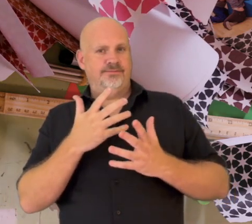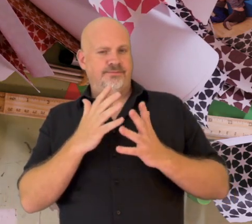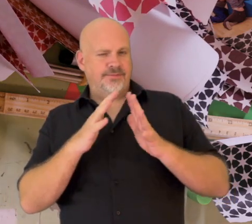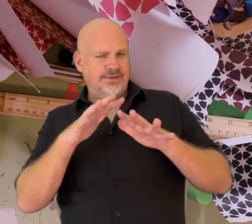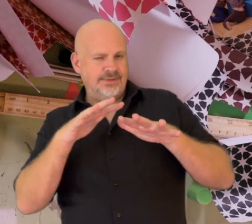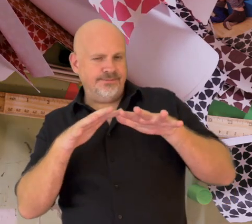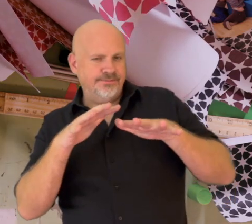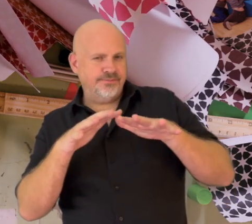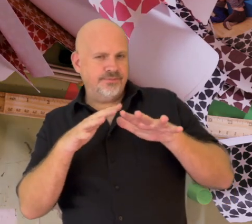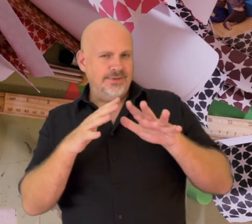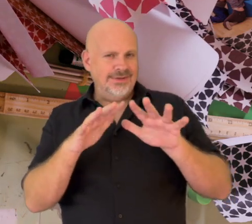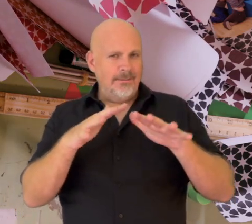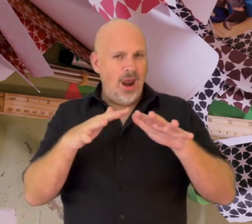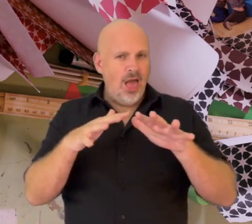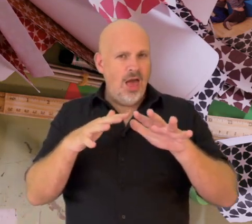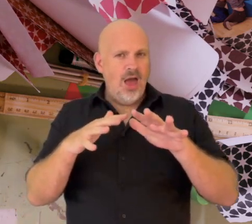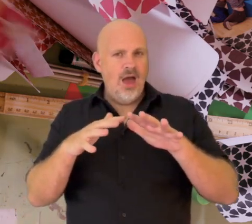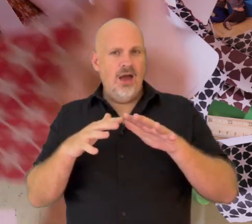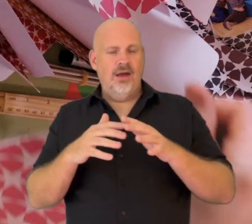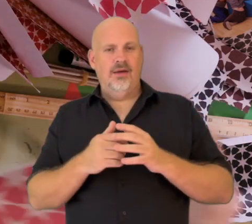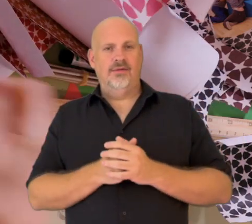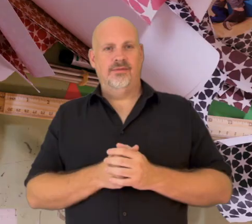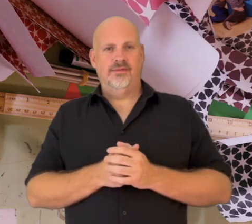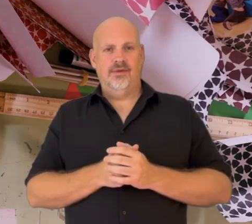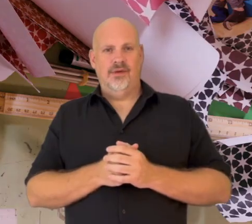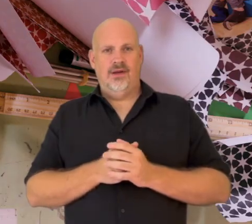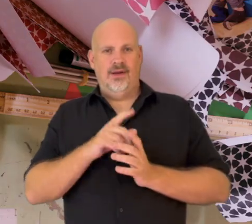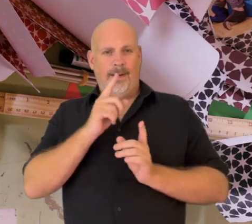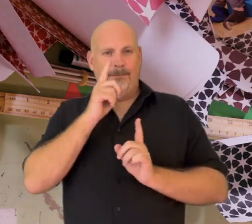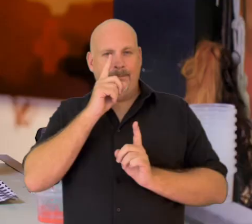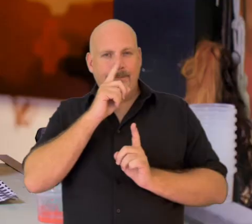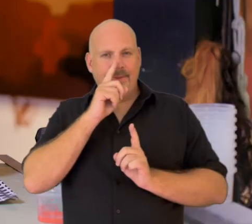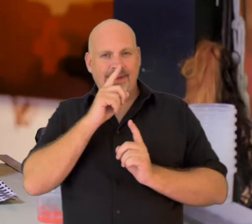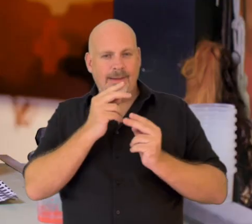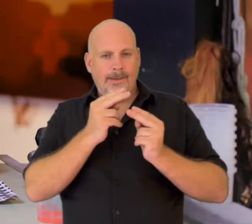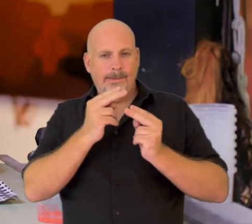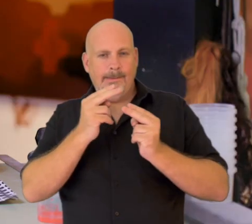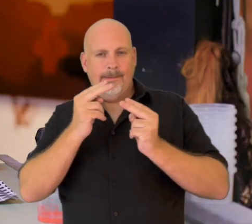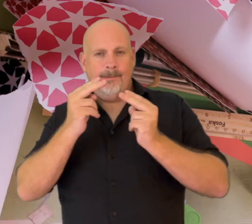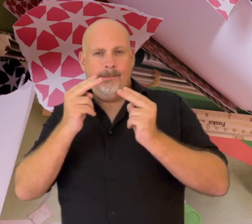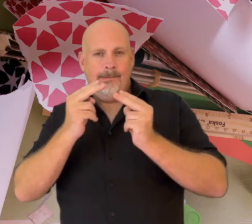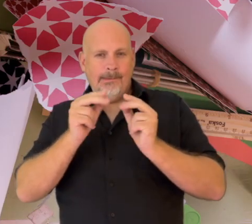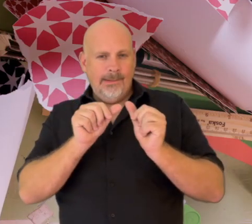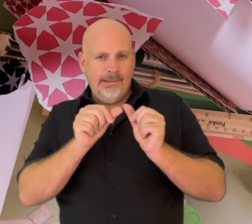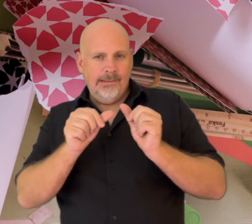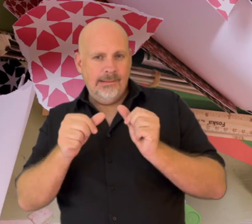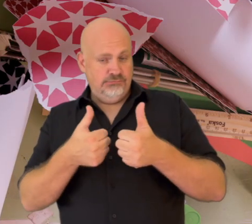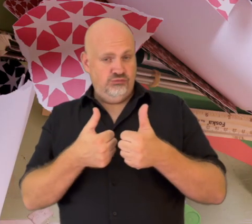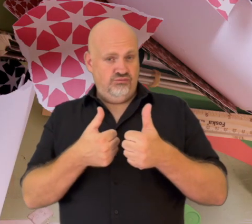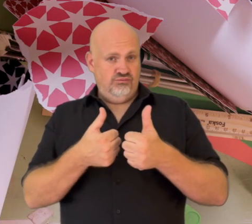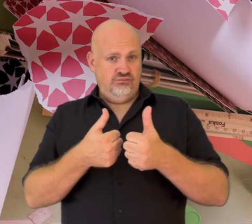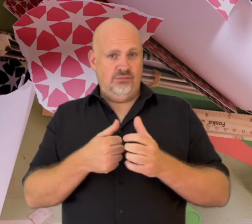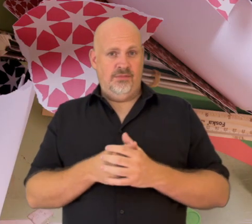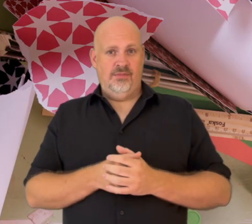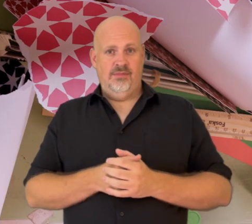close. They're just like one shade of pink next to another shade of pink. And you can